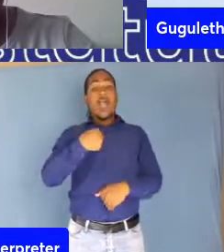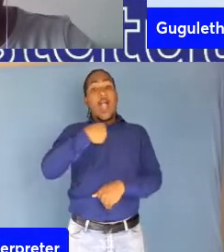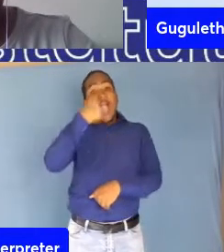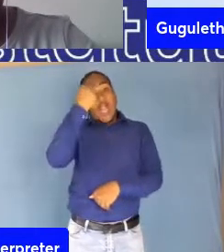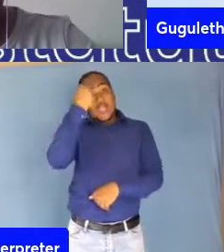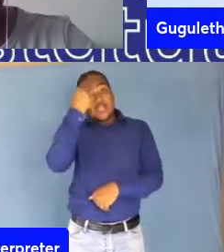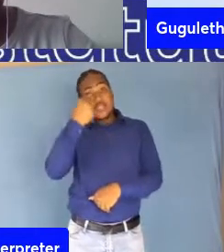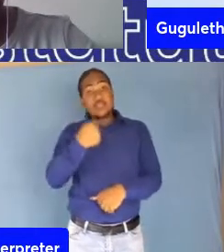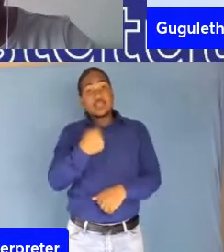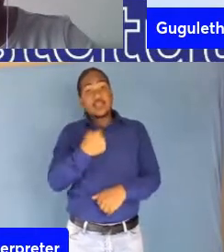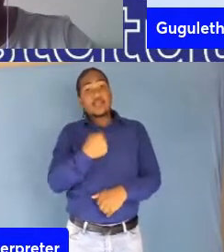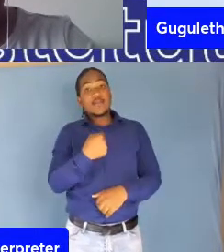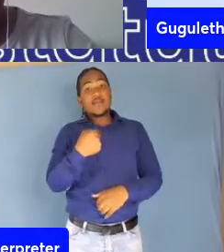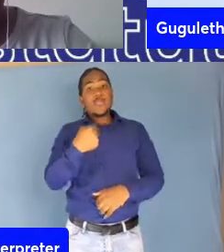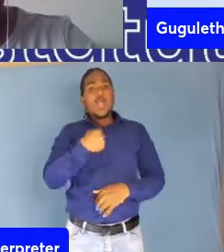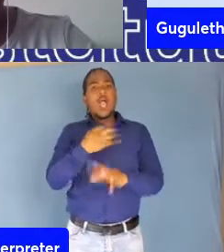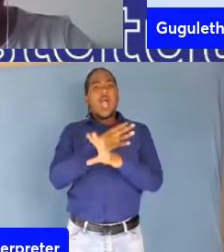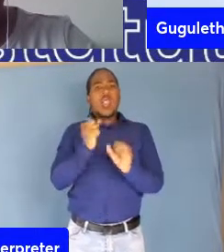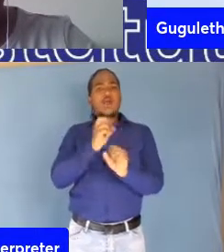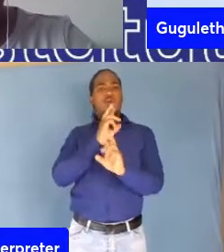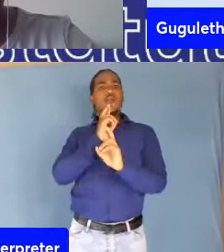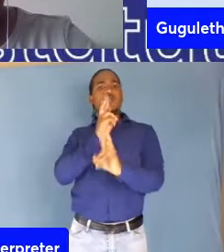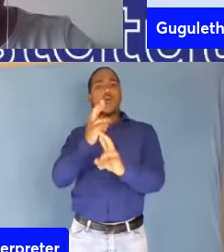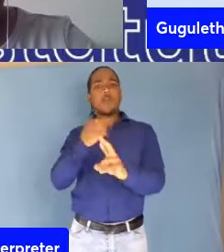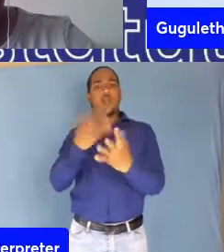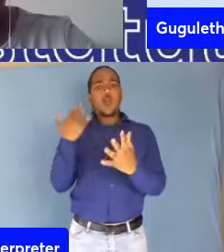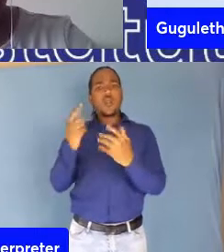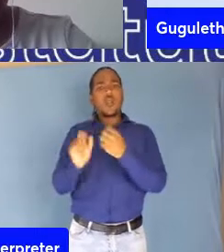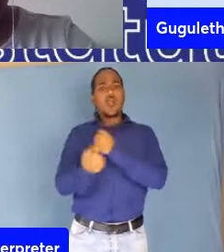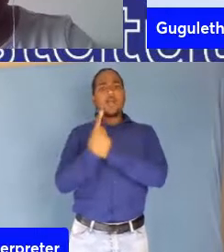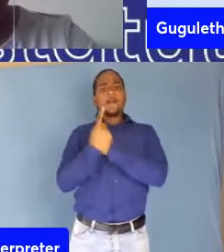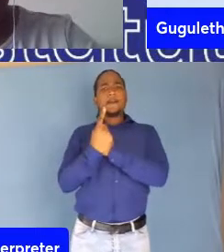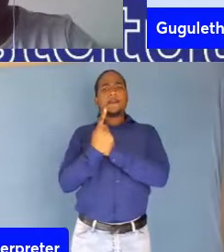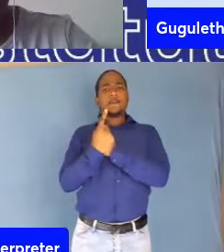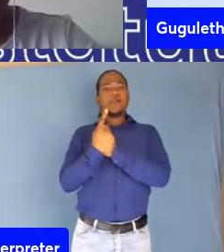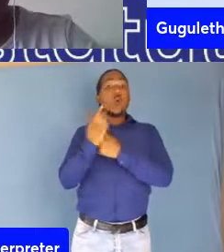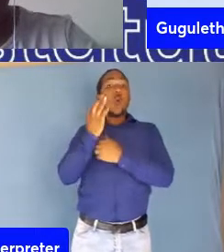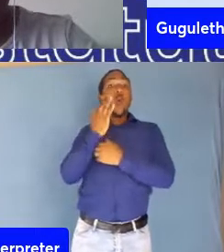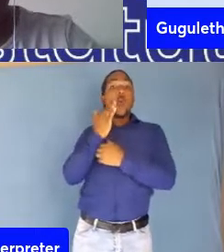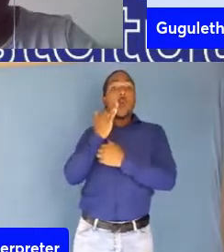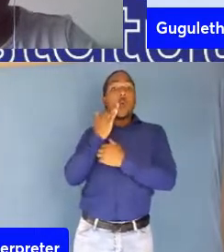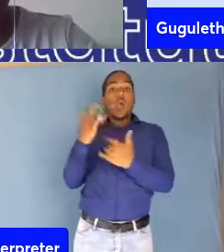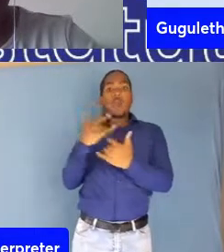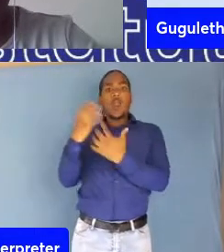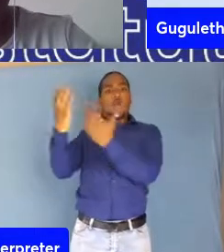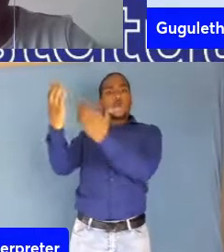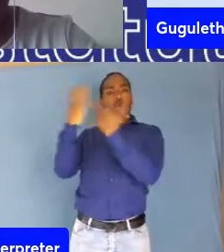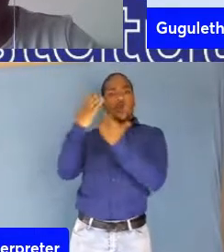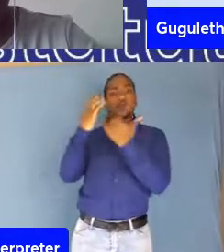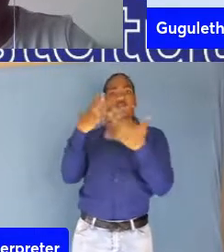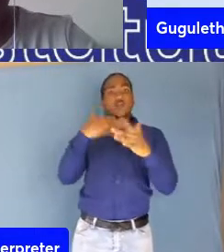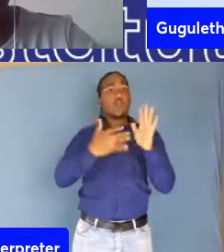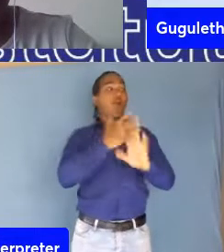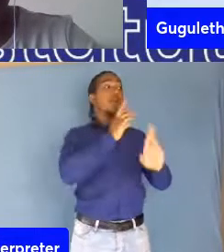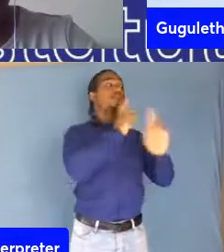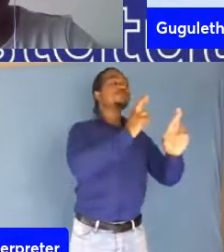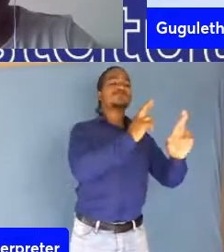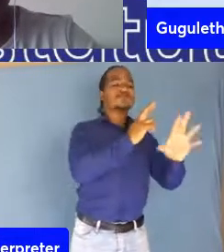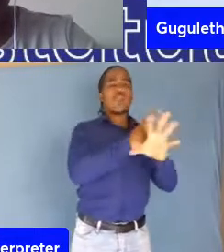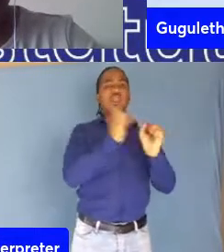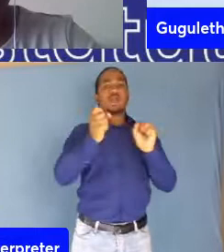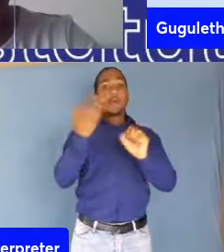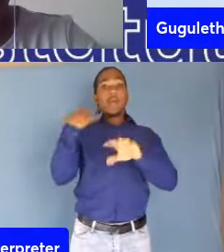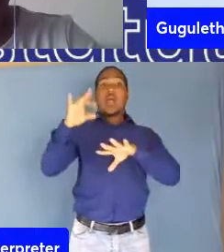I still haven't reported my incident where a partner forced himself on me and I was married. And I still